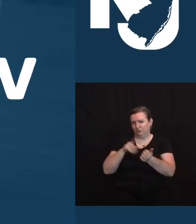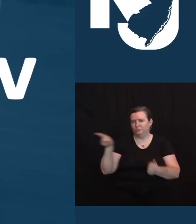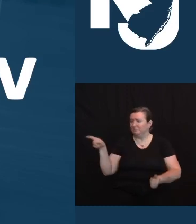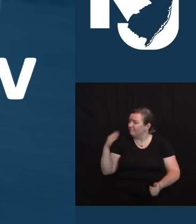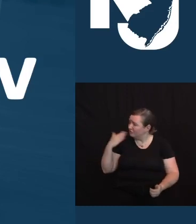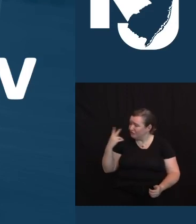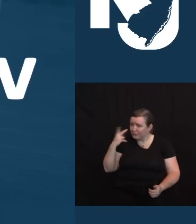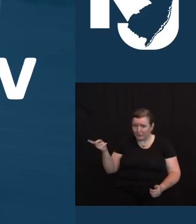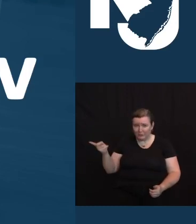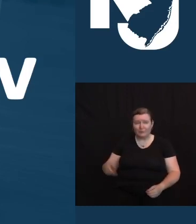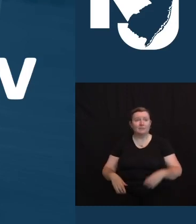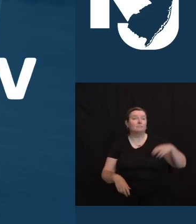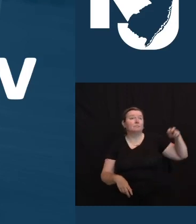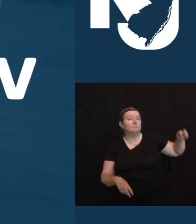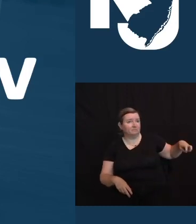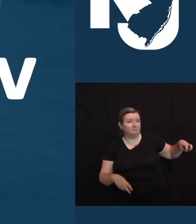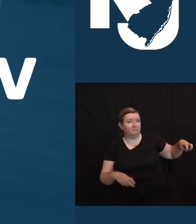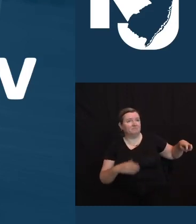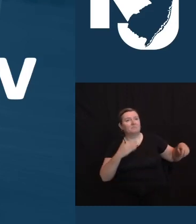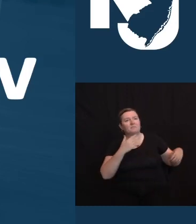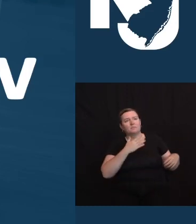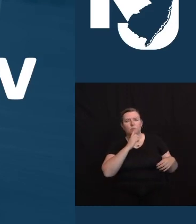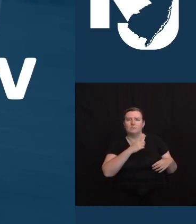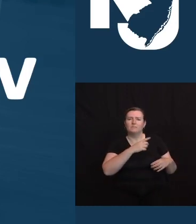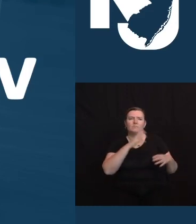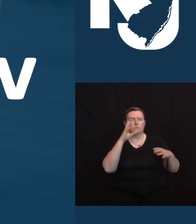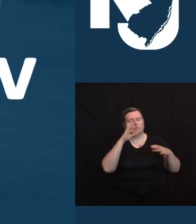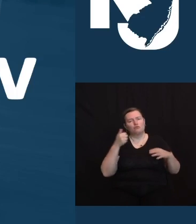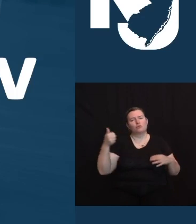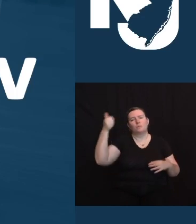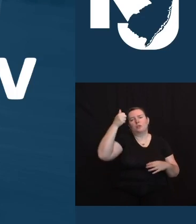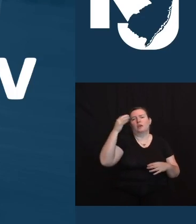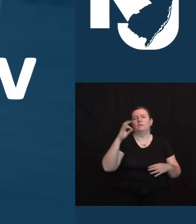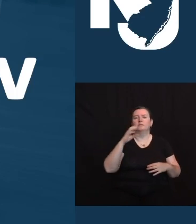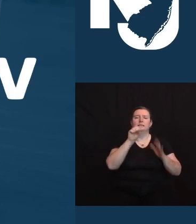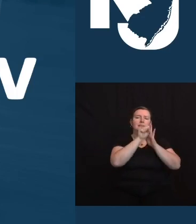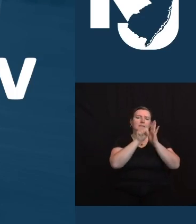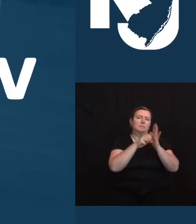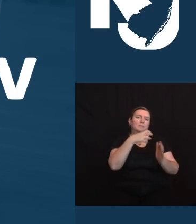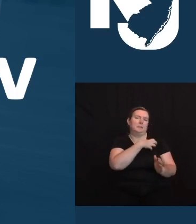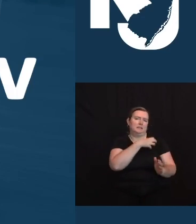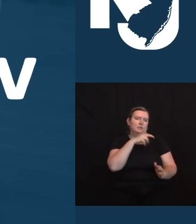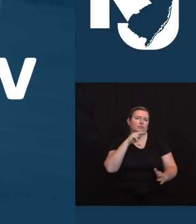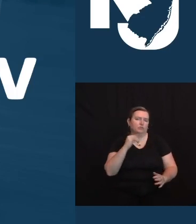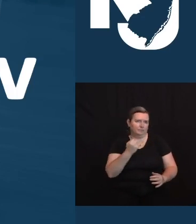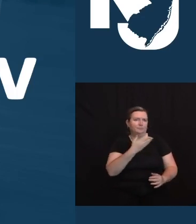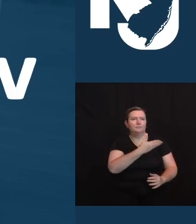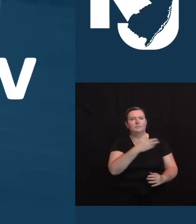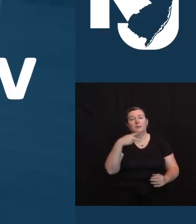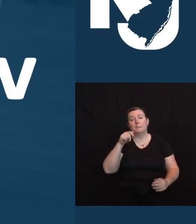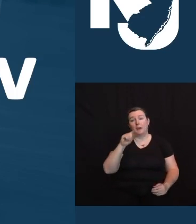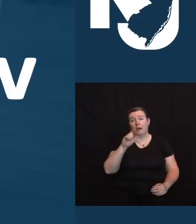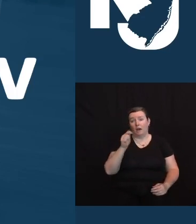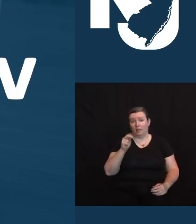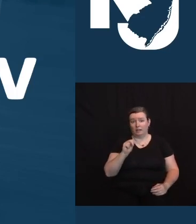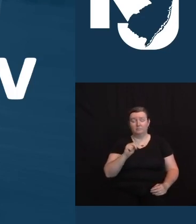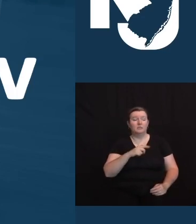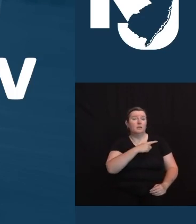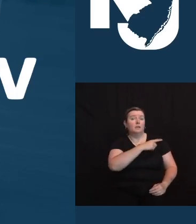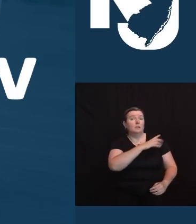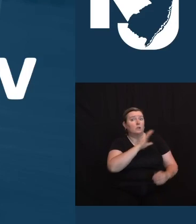full heart Superintendent of the State Police, Colonel Pat Callahan, and very happy to say that Mrs. Linda Callahan, nurse by